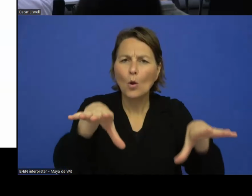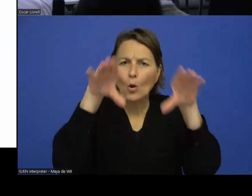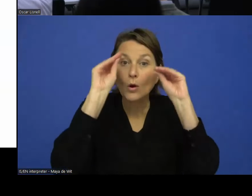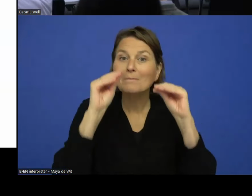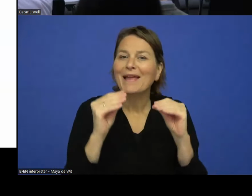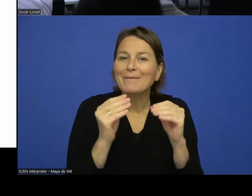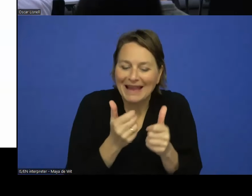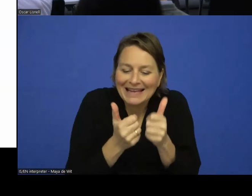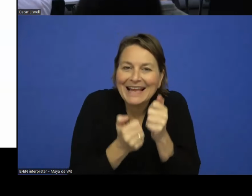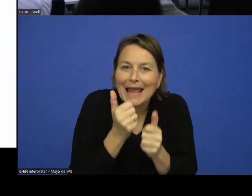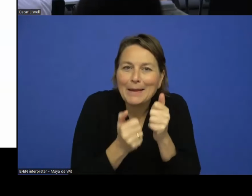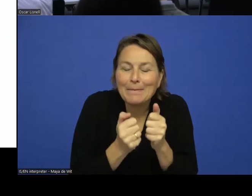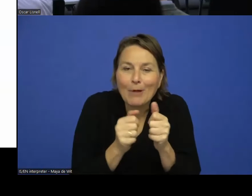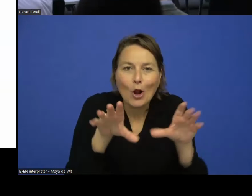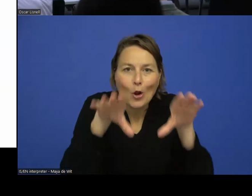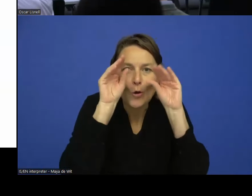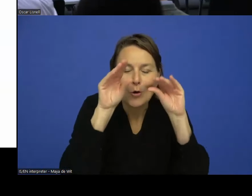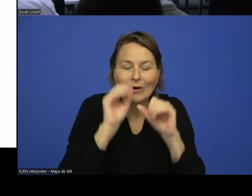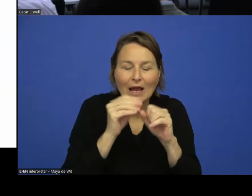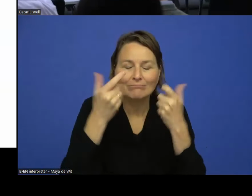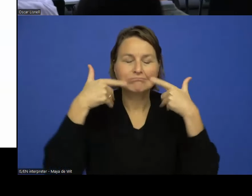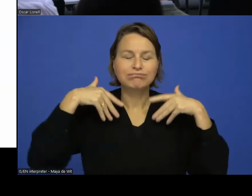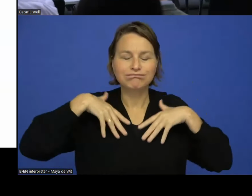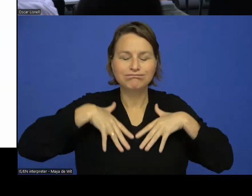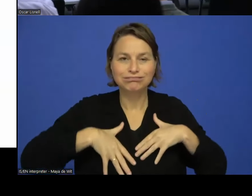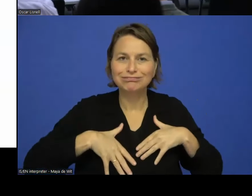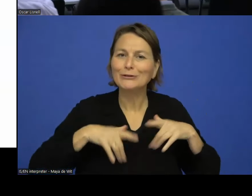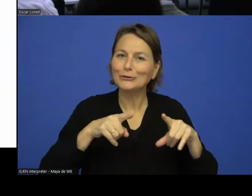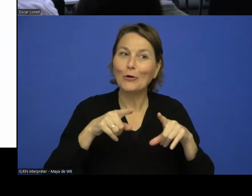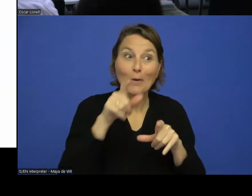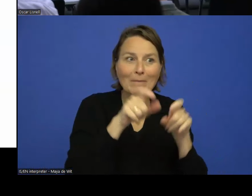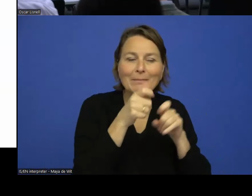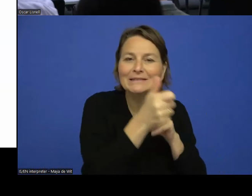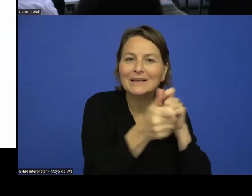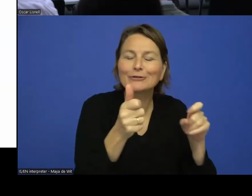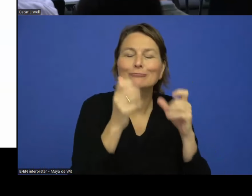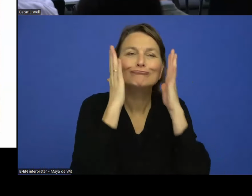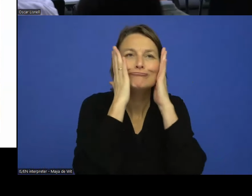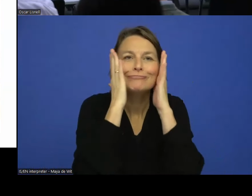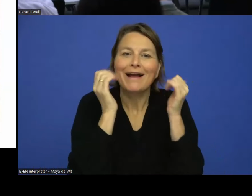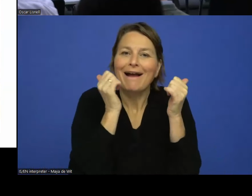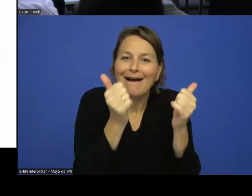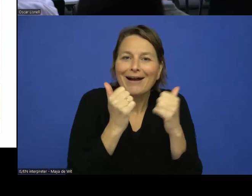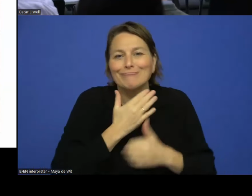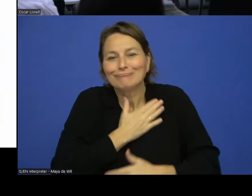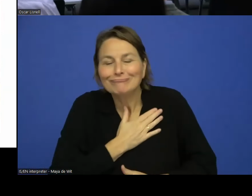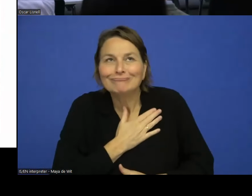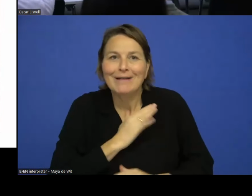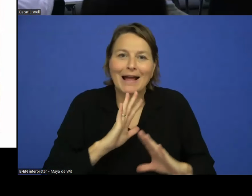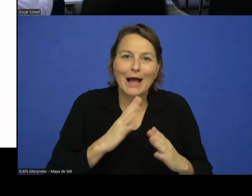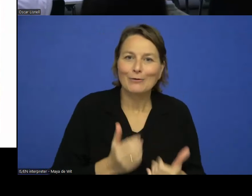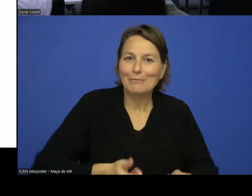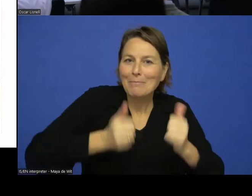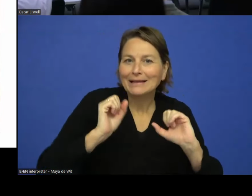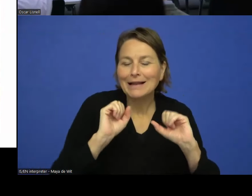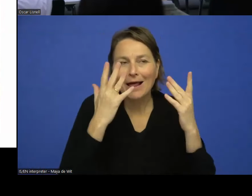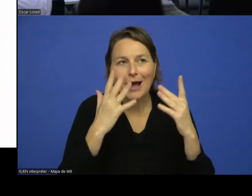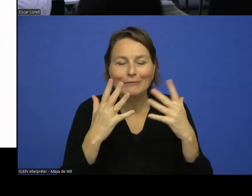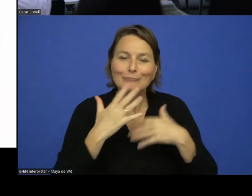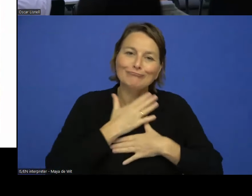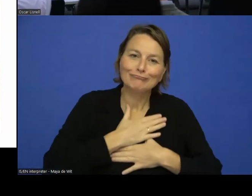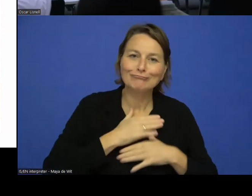could create fun for people to actually experience life themselves. So these are some of the